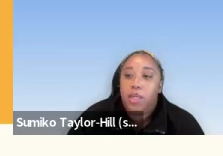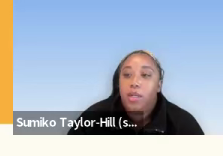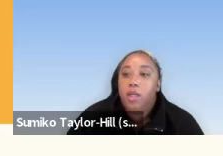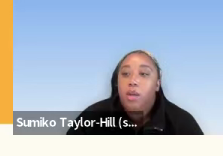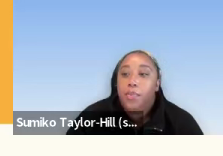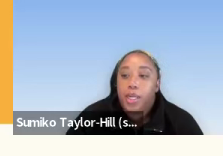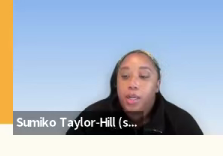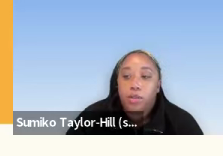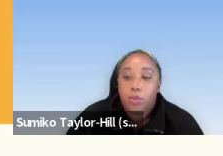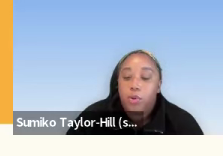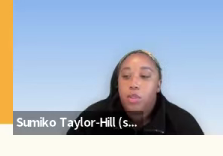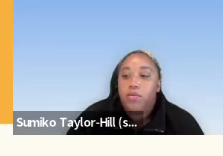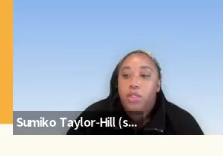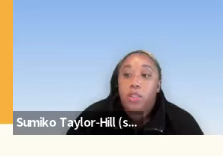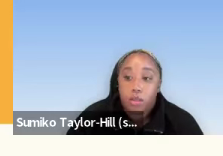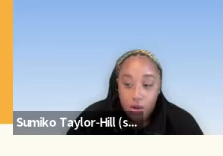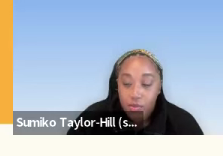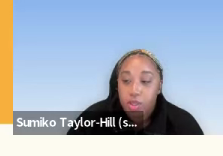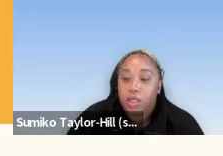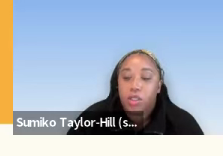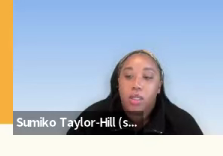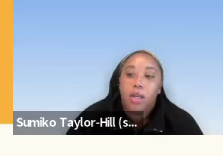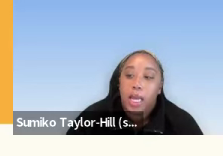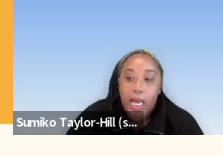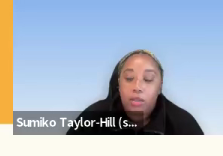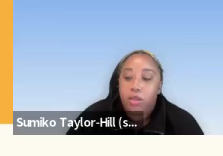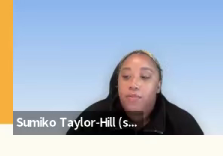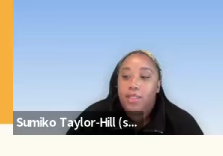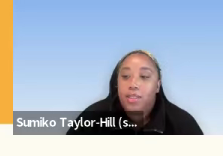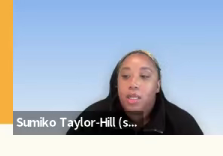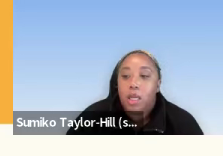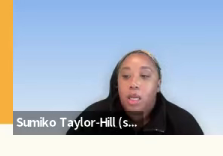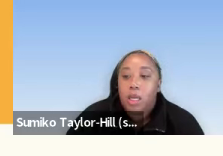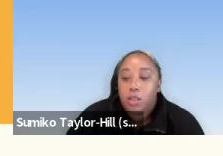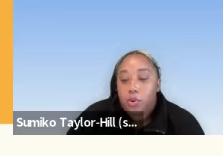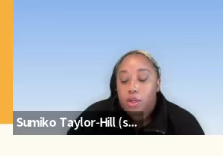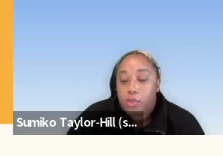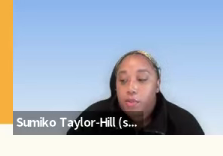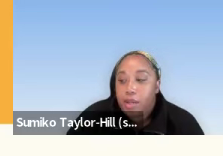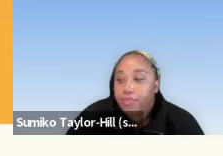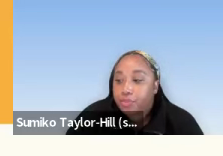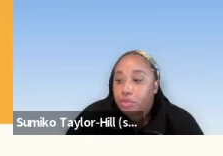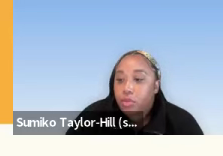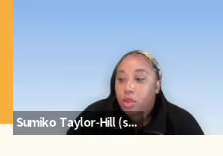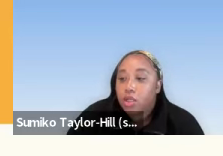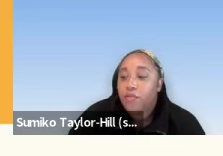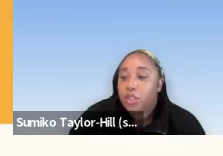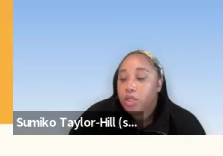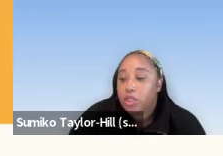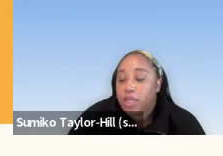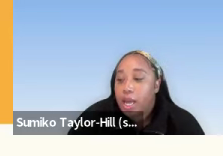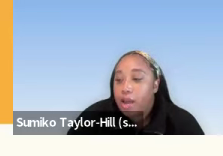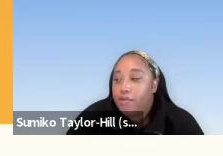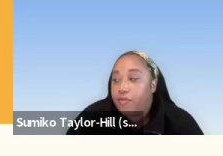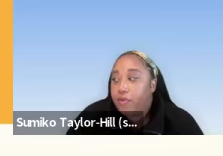disorder treatment, peer support services, harm reduction, housing services, and supported employment. So the